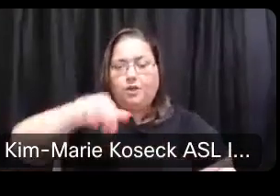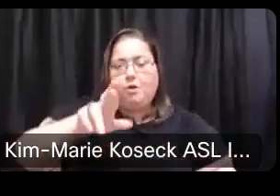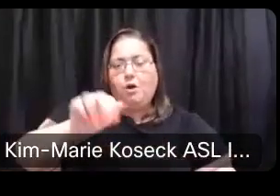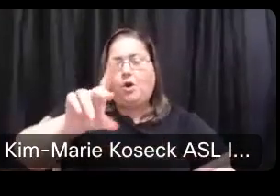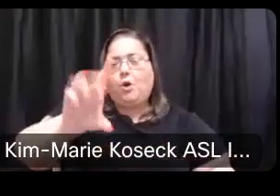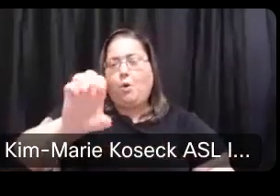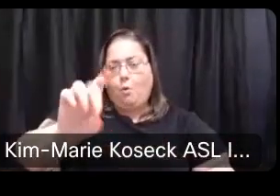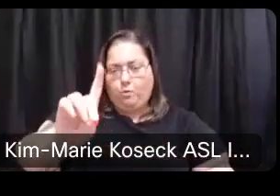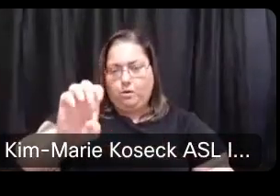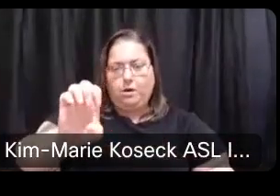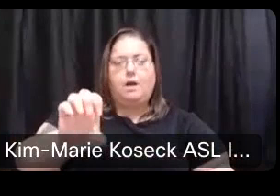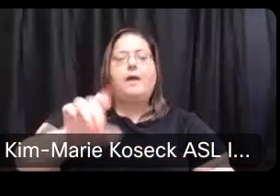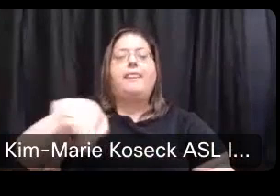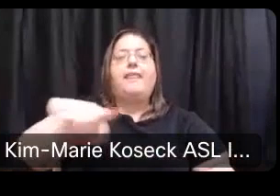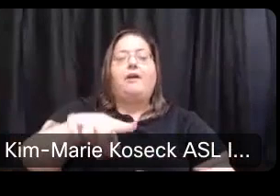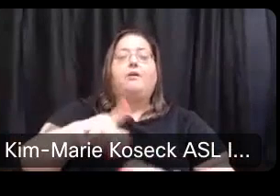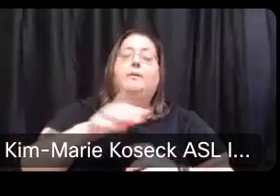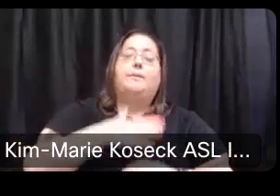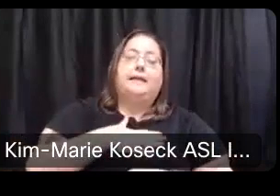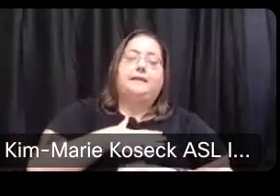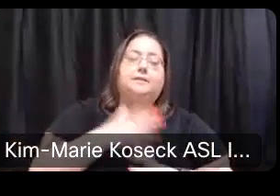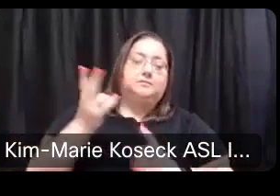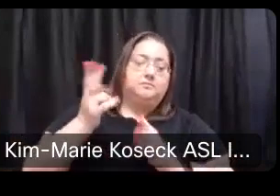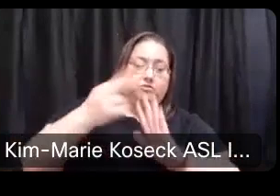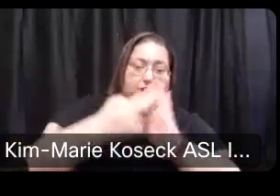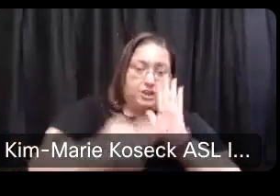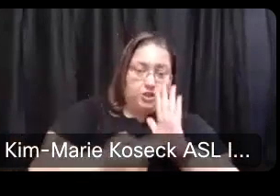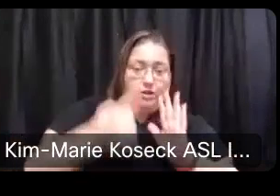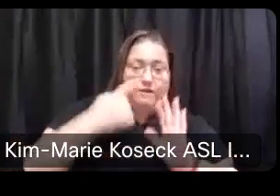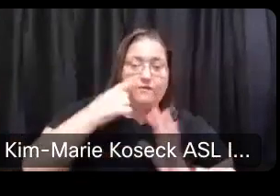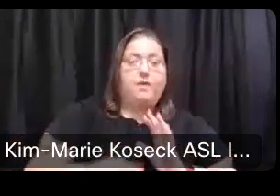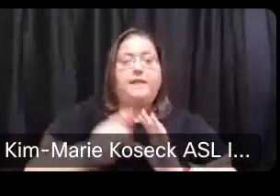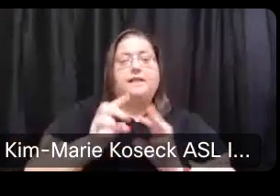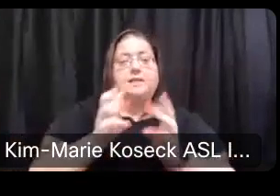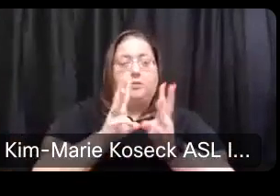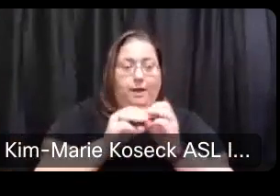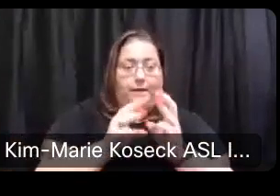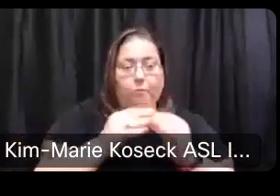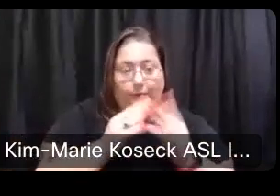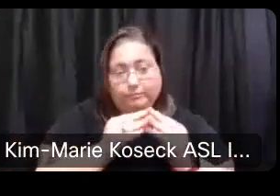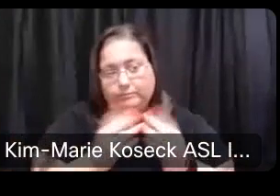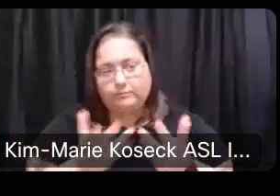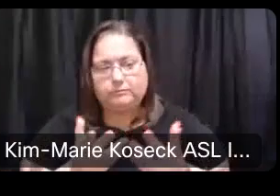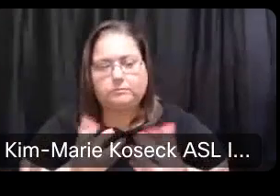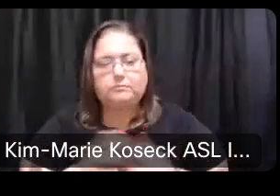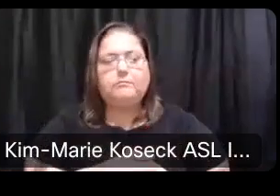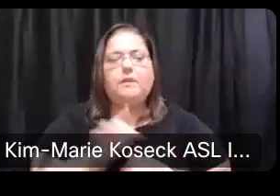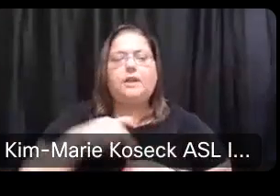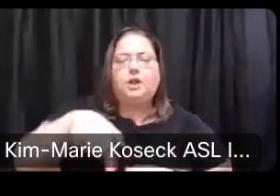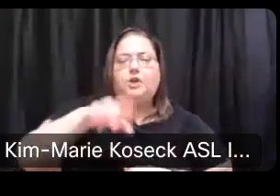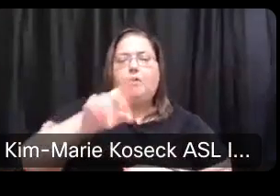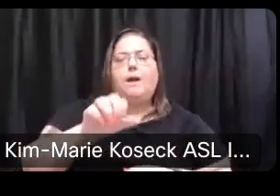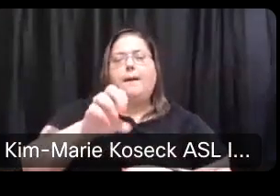on the right, again, feel free to sign up for these webinar events. Well, this QR will take you to a